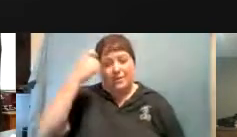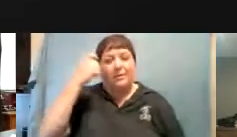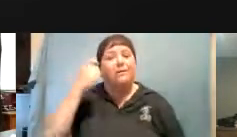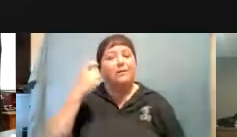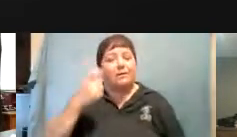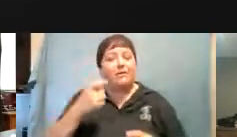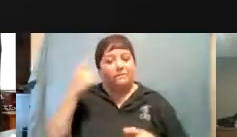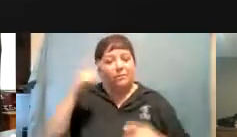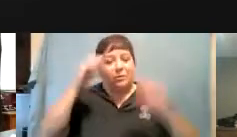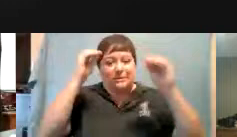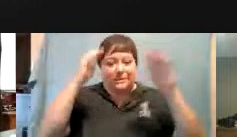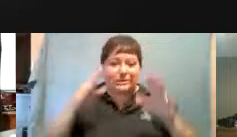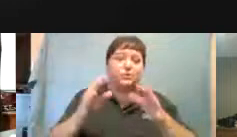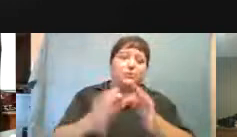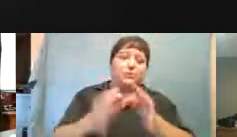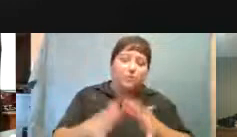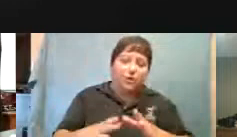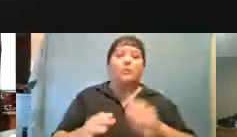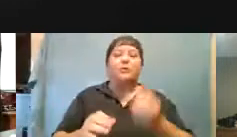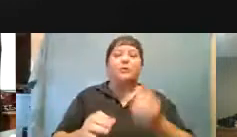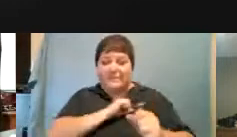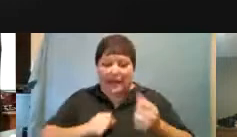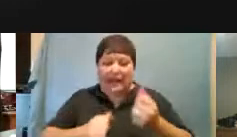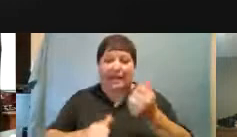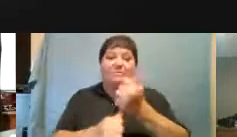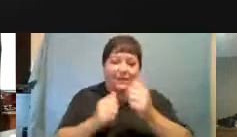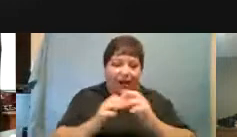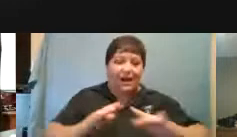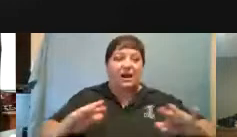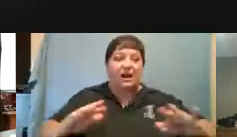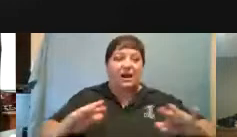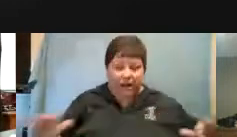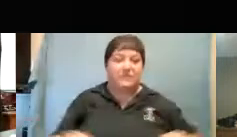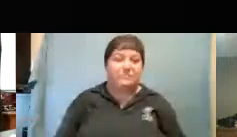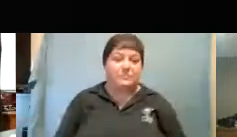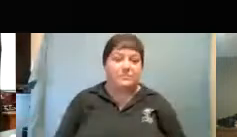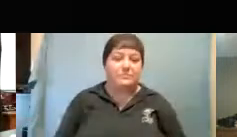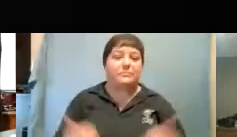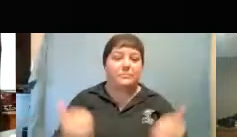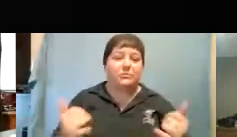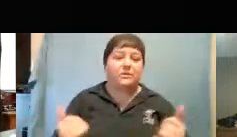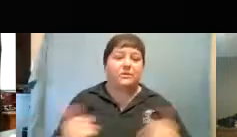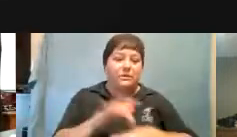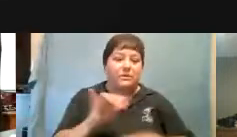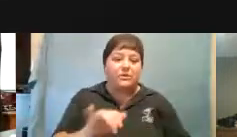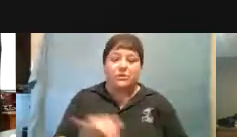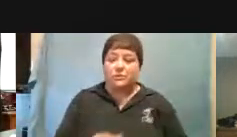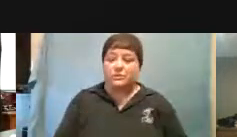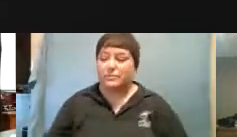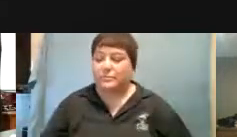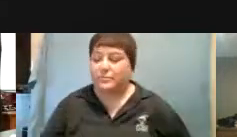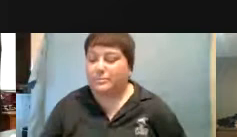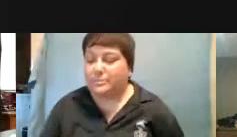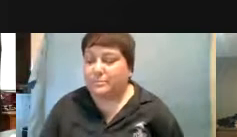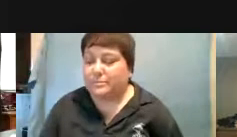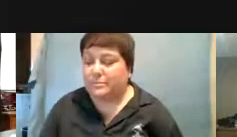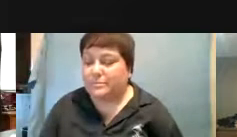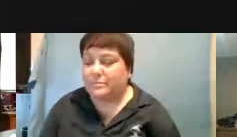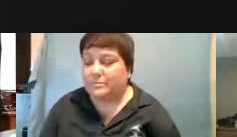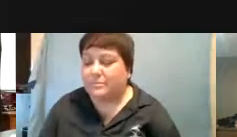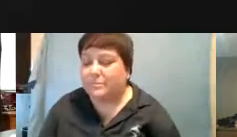warning signs of others and how to help. So today seeks to do just that, okay? So in the chat box, on a scale